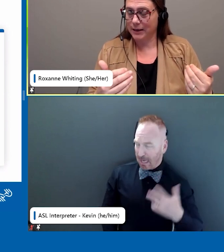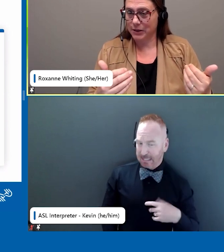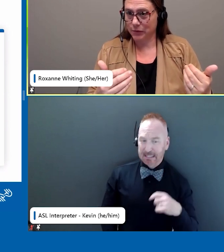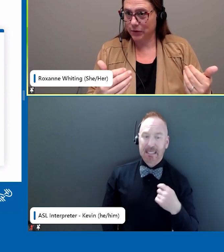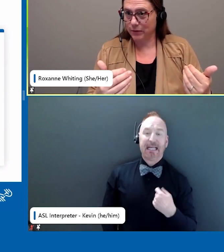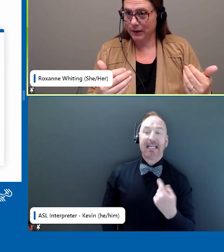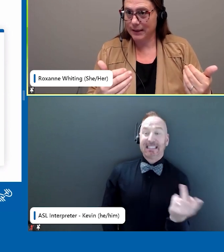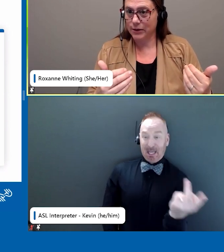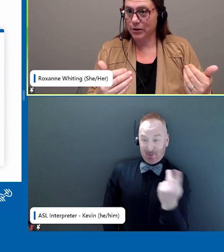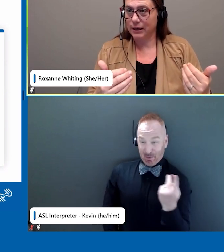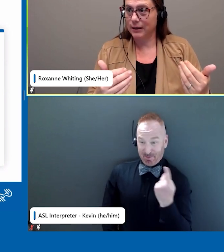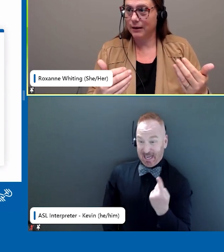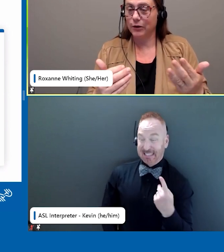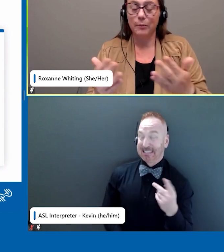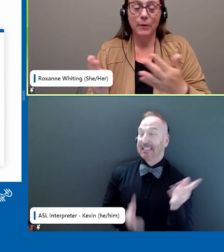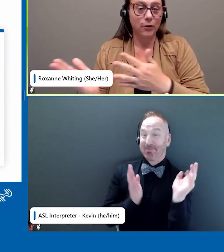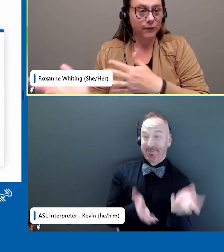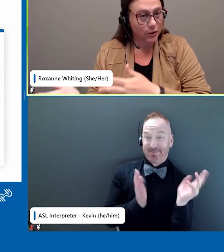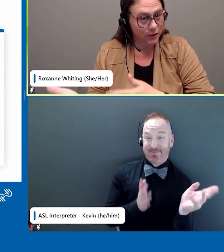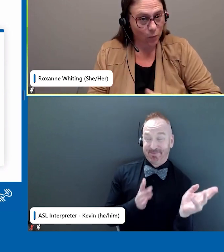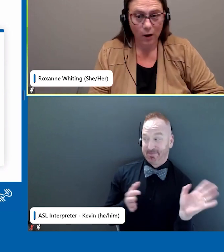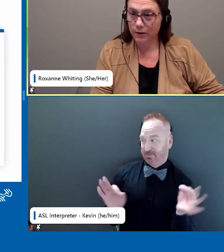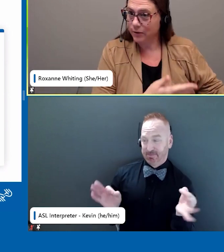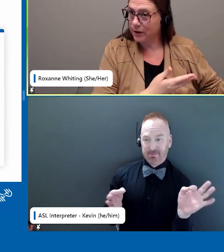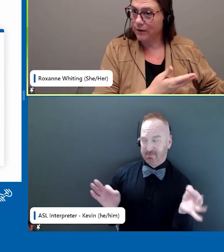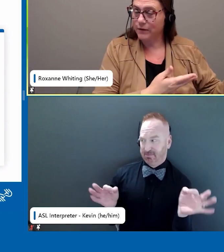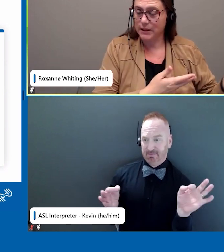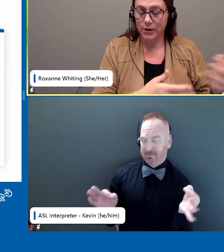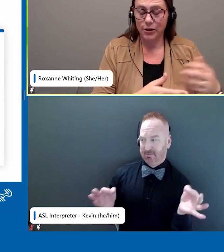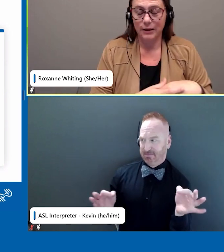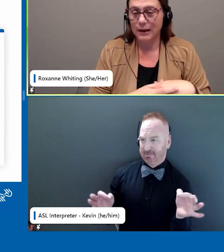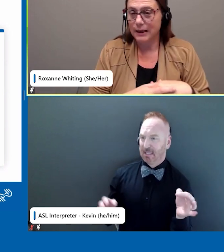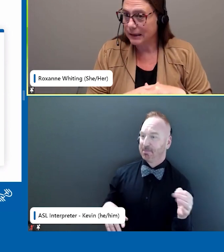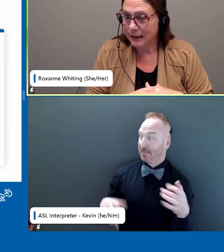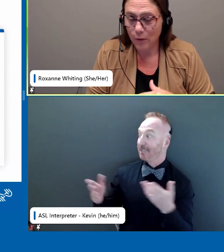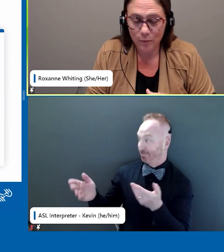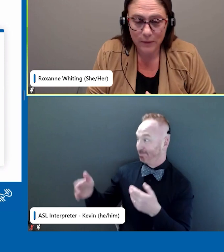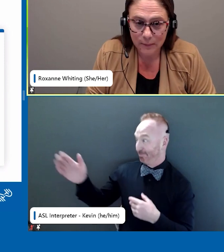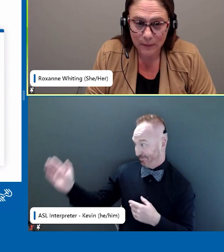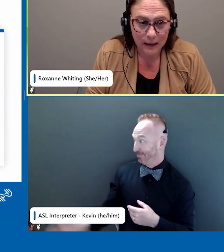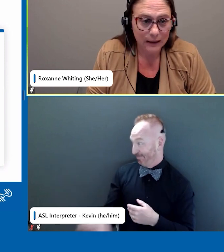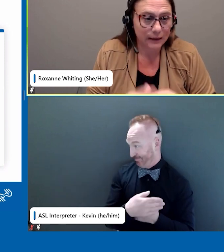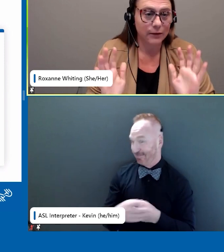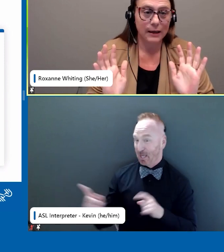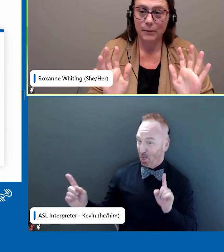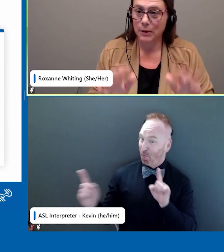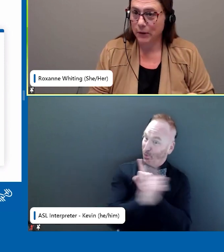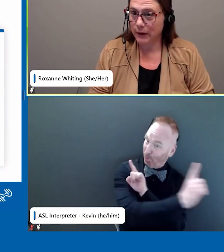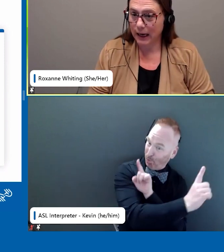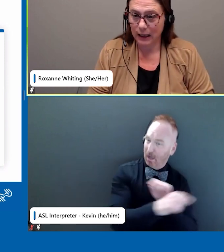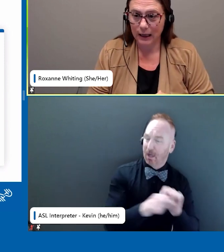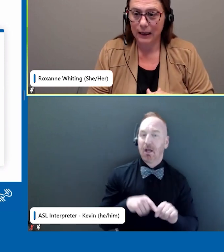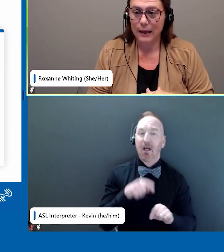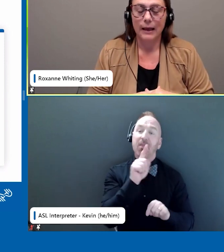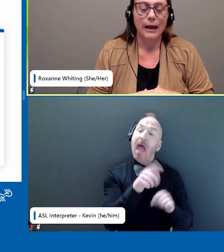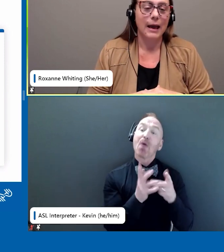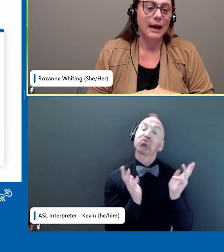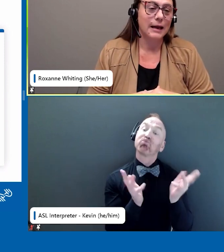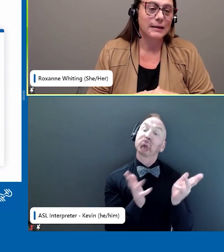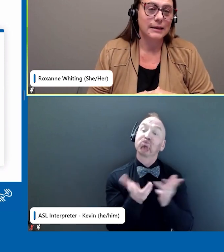opportunity to pass through. It's actually a lot better if you just walk through the conversation. They won't miss a beat. They'll keep